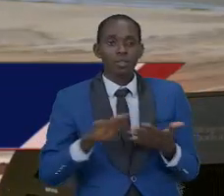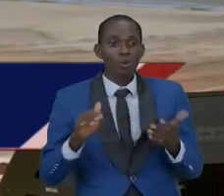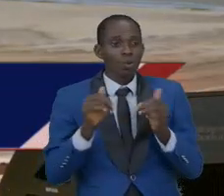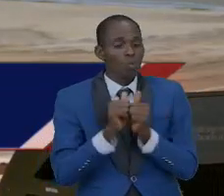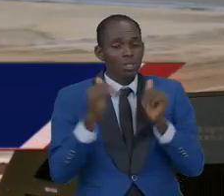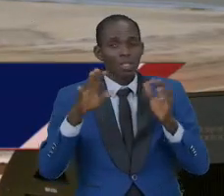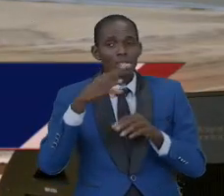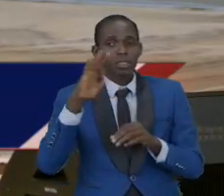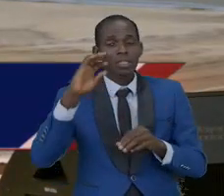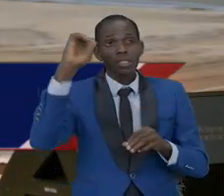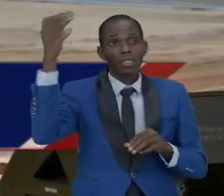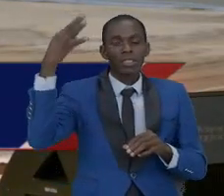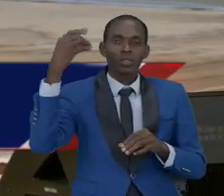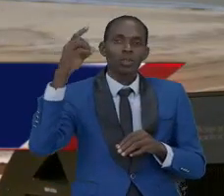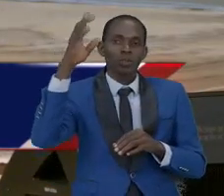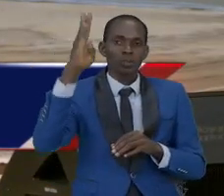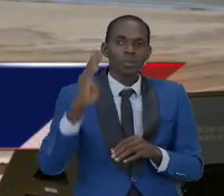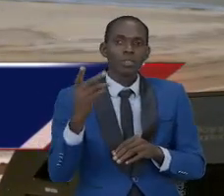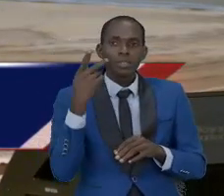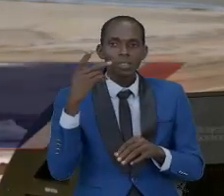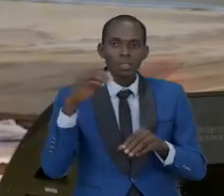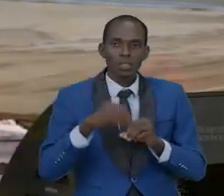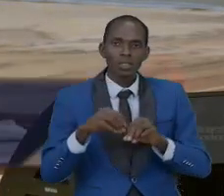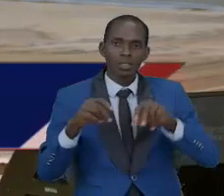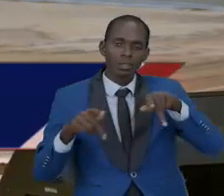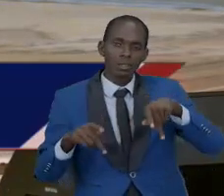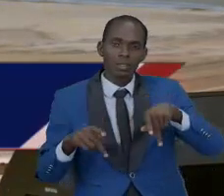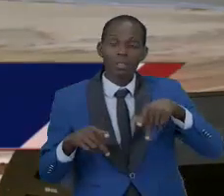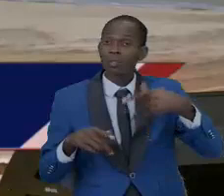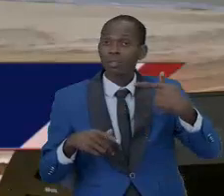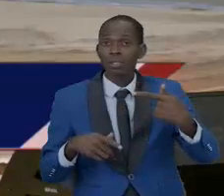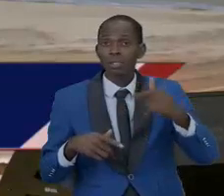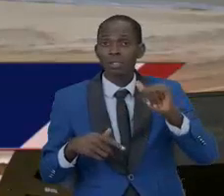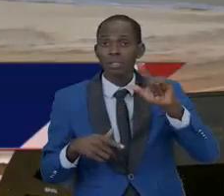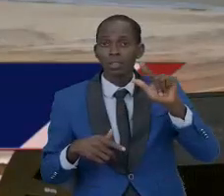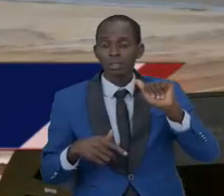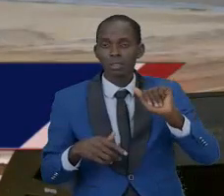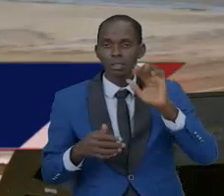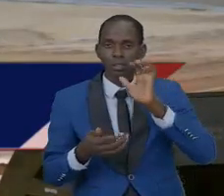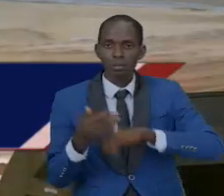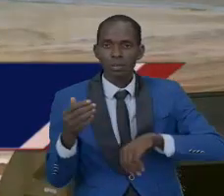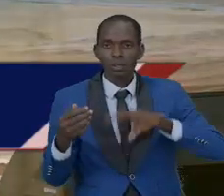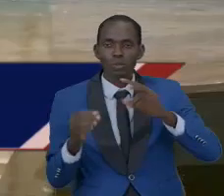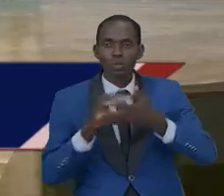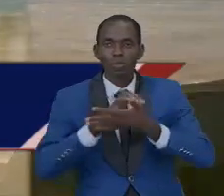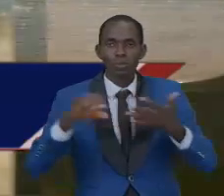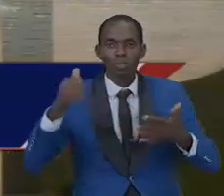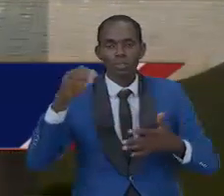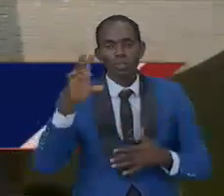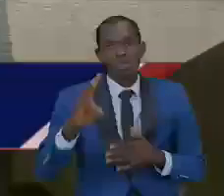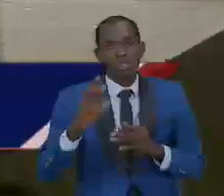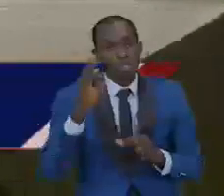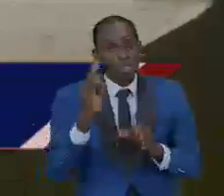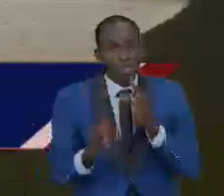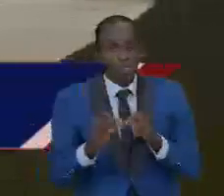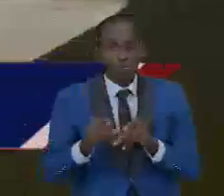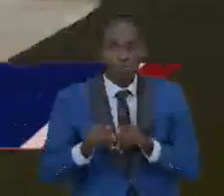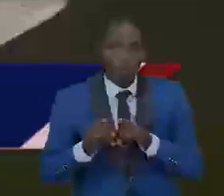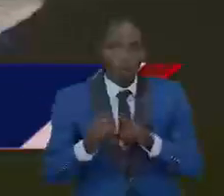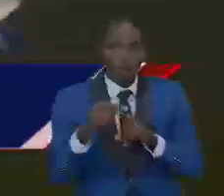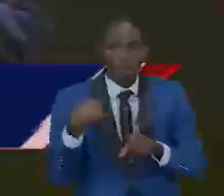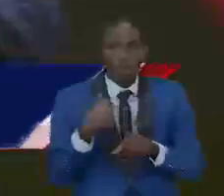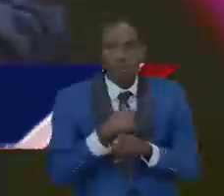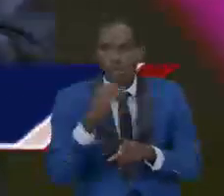grace of God in Galatians chapter 2 verse 17 Galatians 2 17 but if while were sick